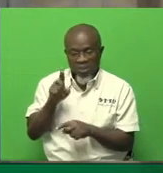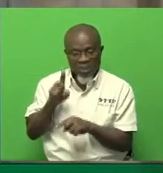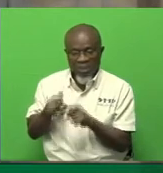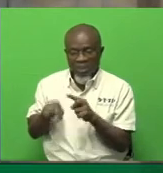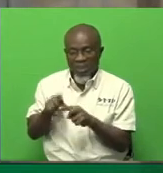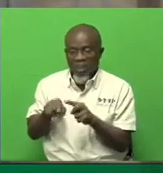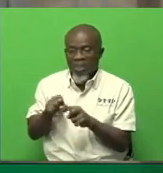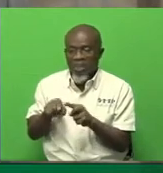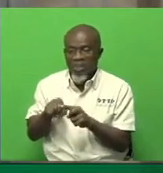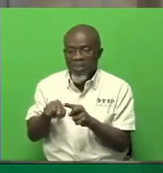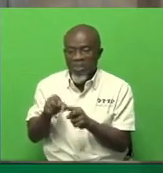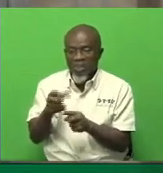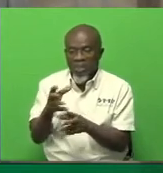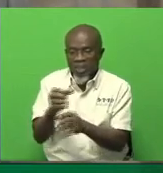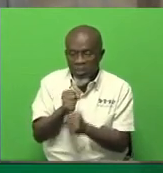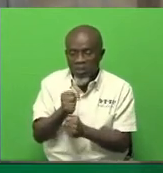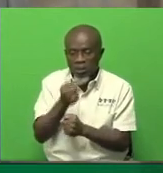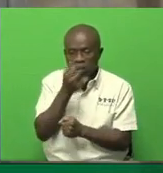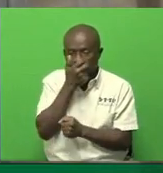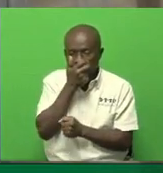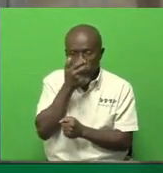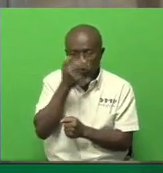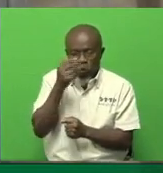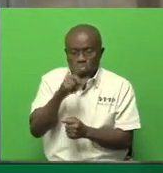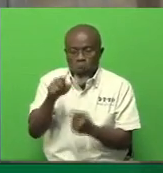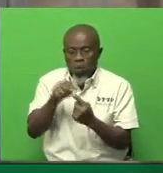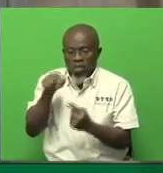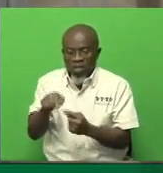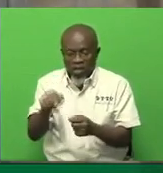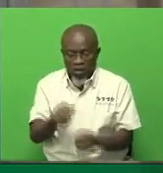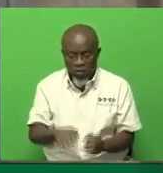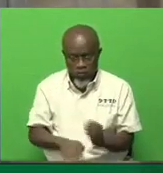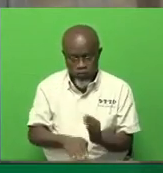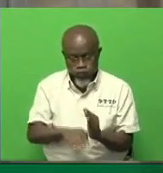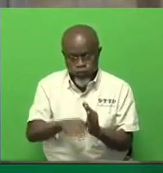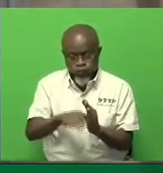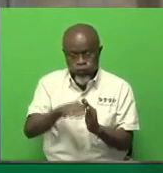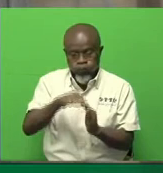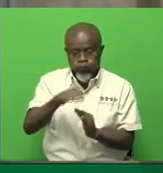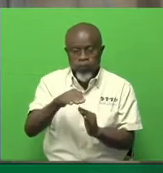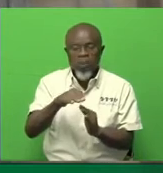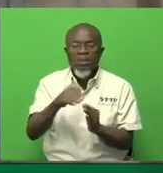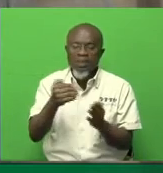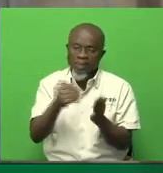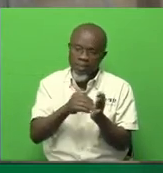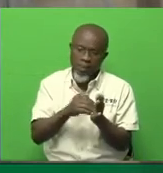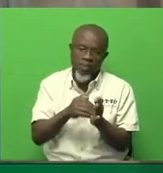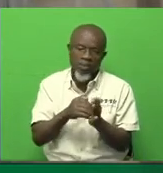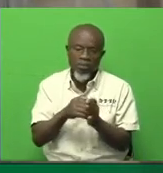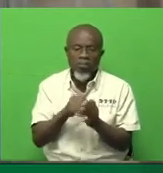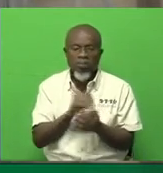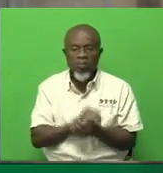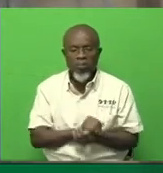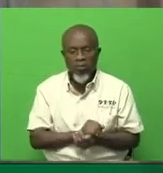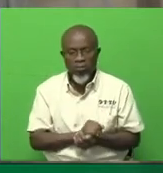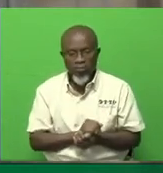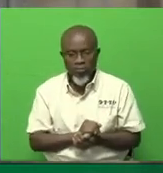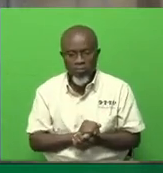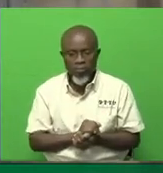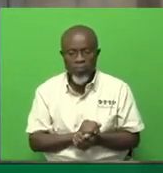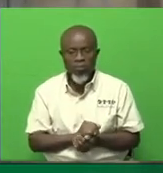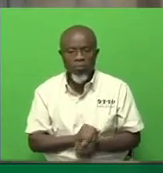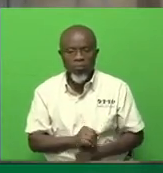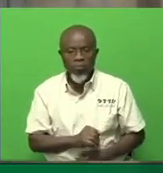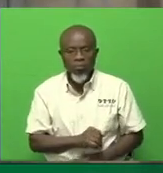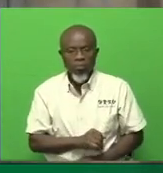tanks right according to another report our young doctors were under equipped to do their job as they had